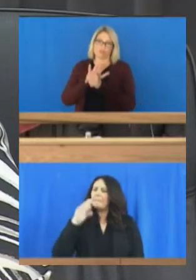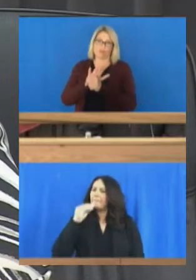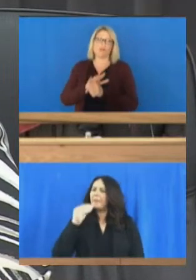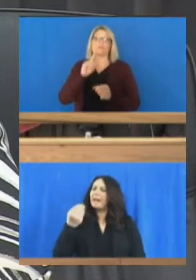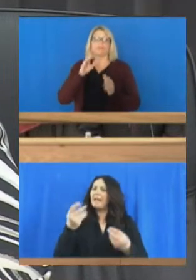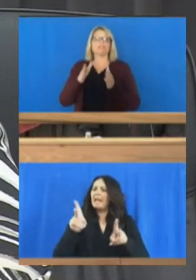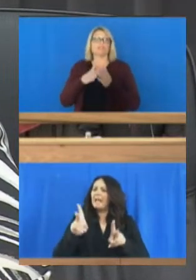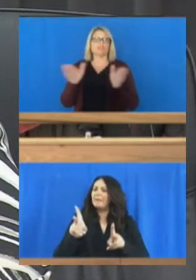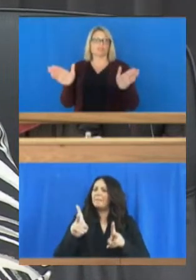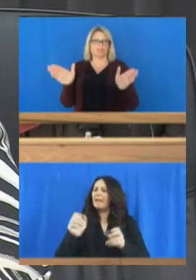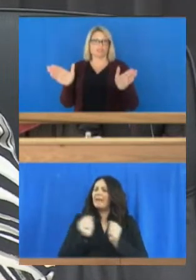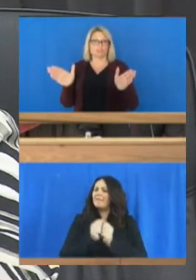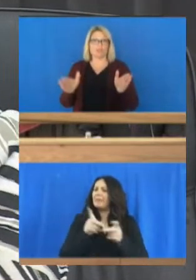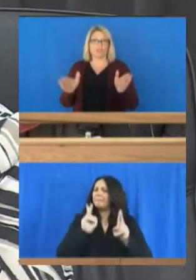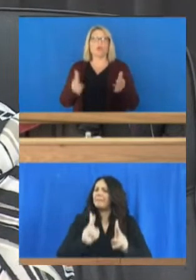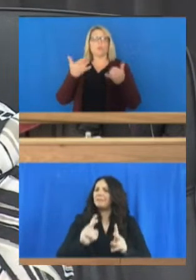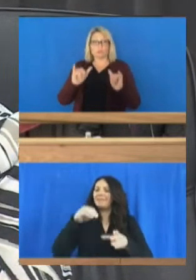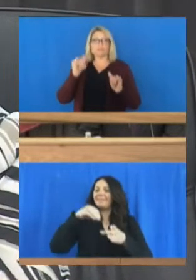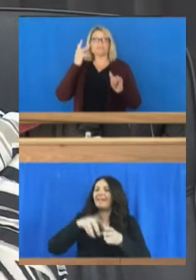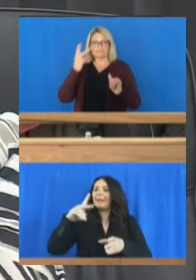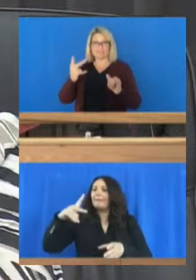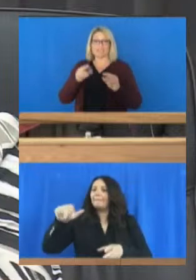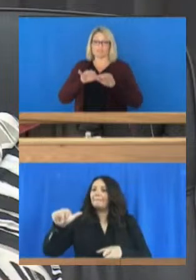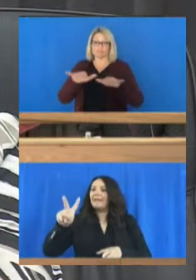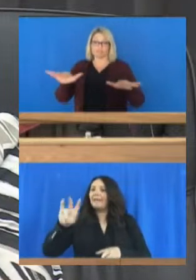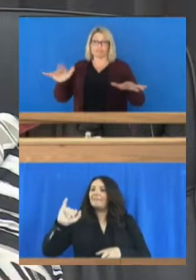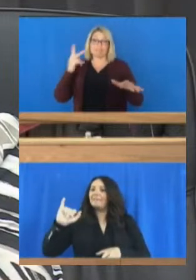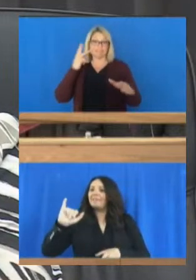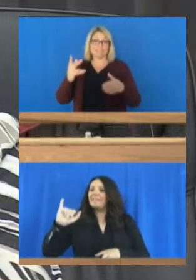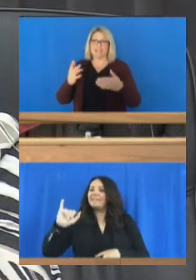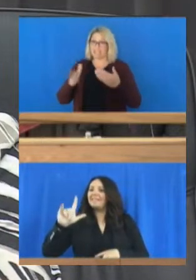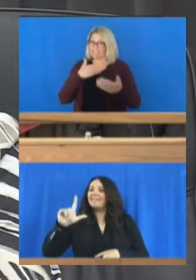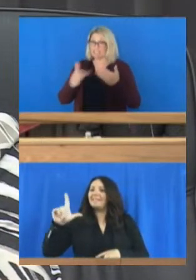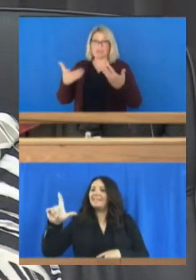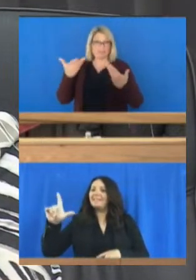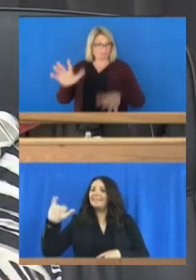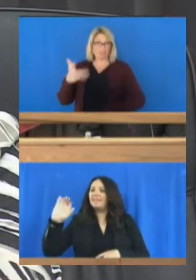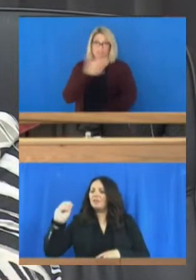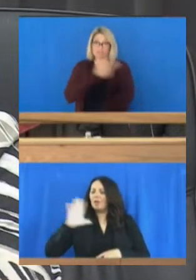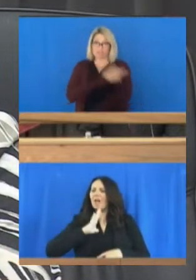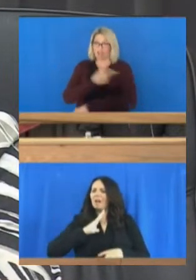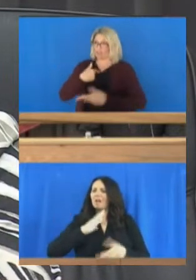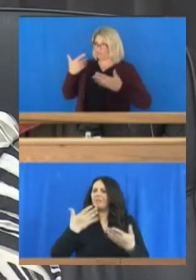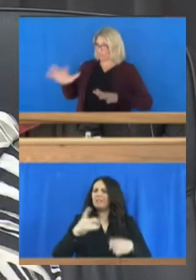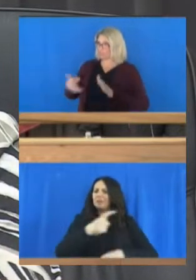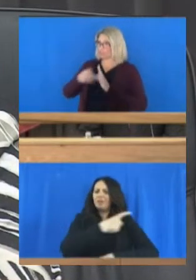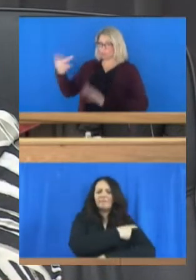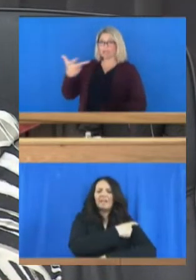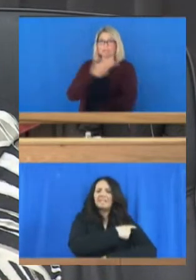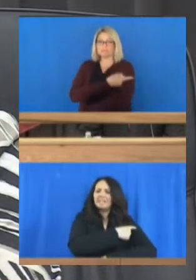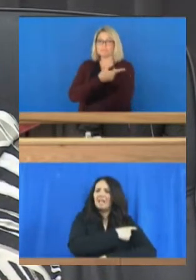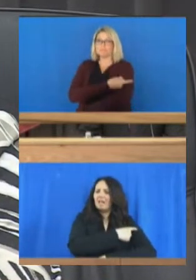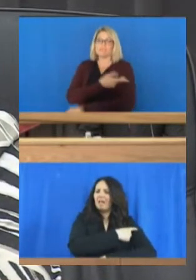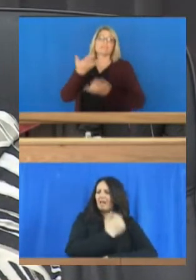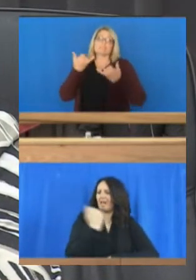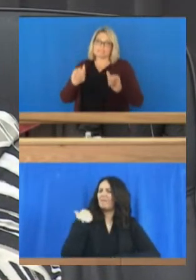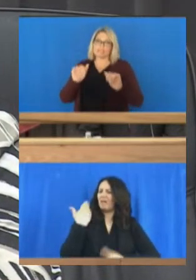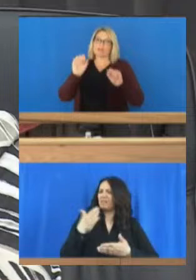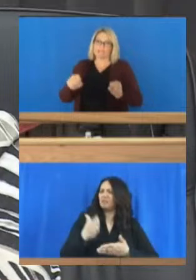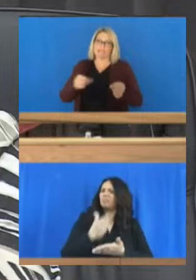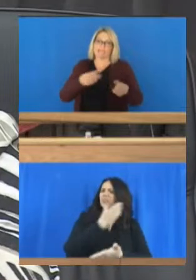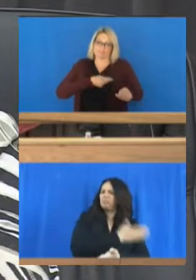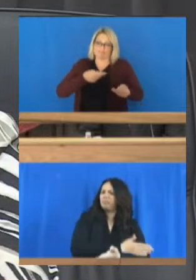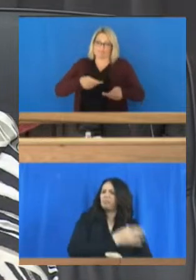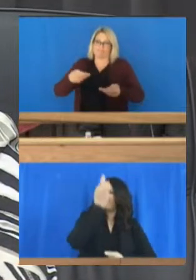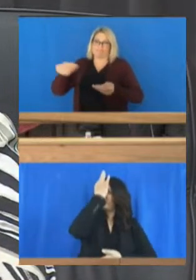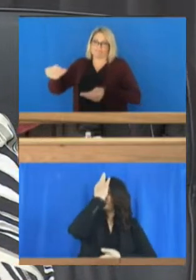are different types of people in terms of, age, comorbidities, and also